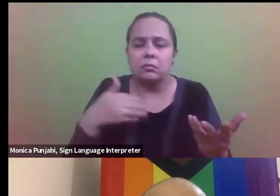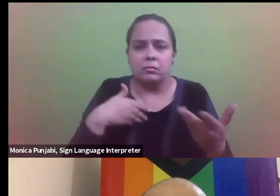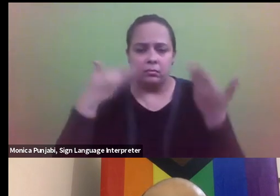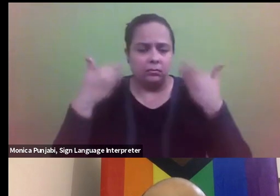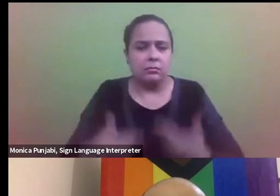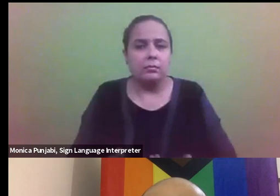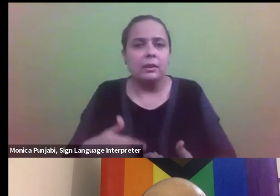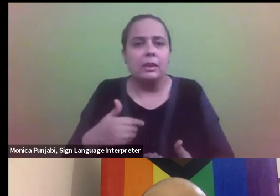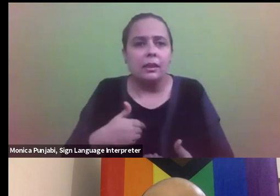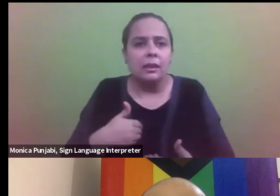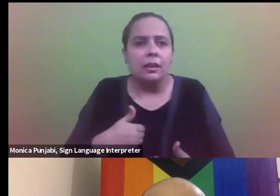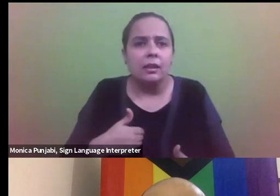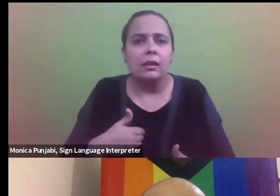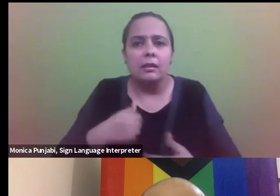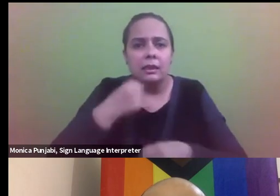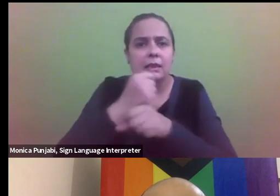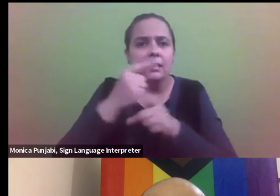itself. And